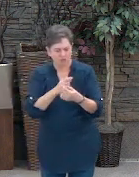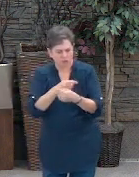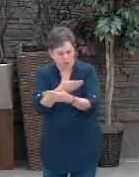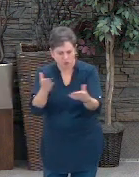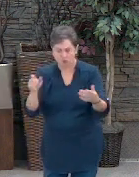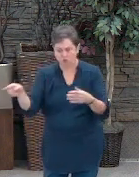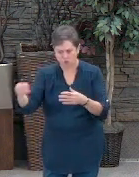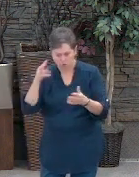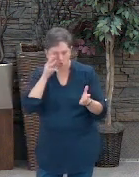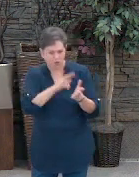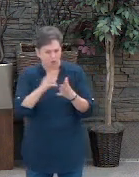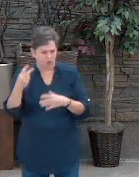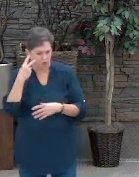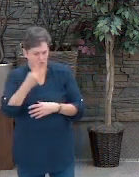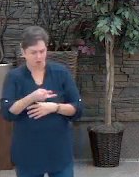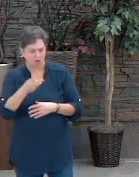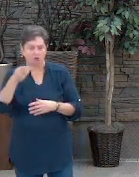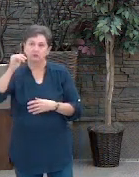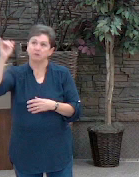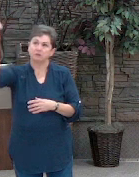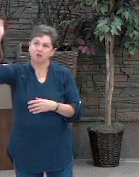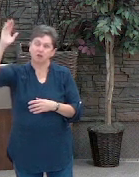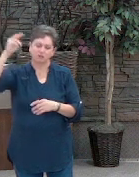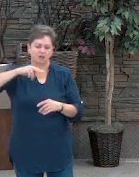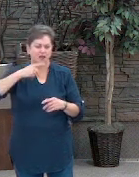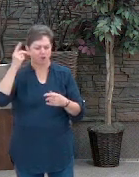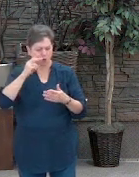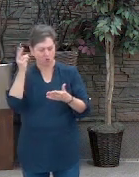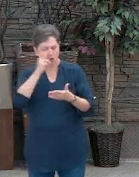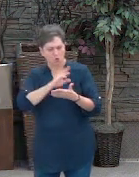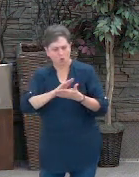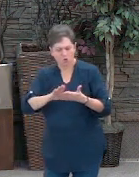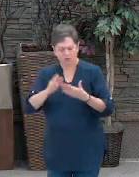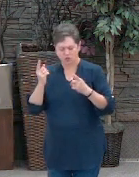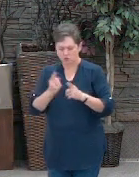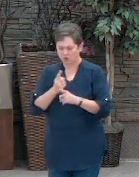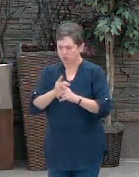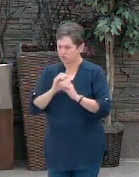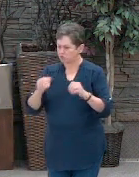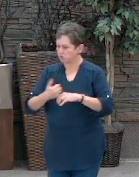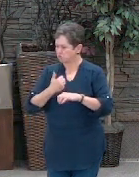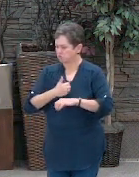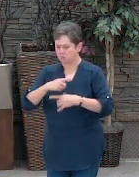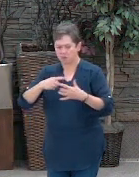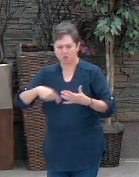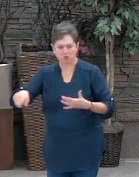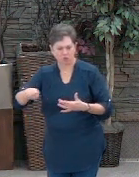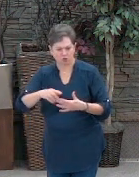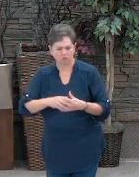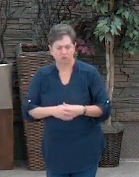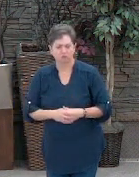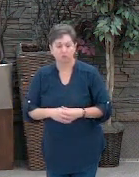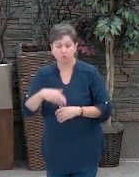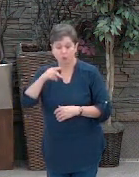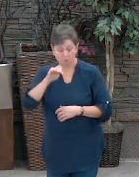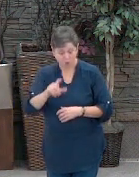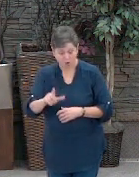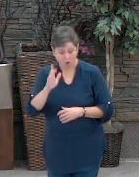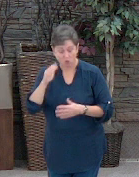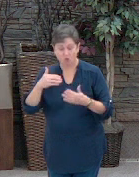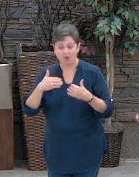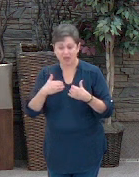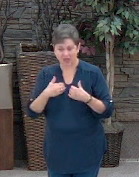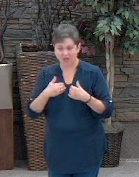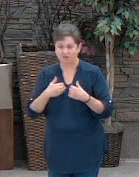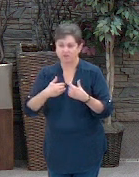are witnesses, and so is God, of how holy, righteous, and blameless we were among you who believed. Paul is going to have to deal with the